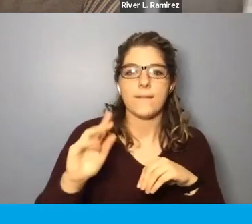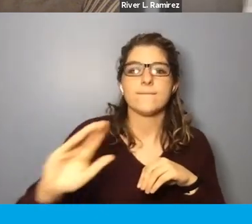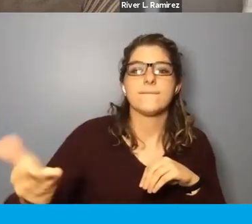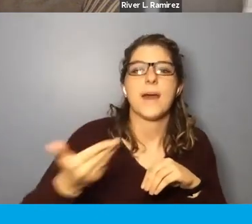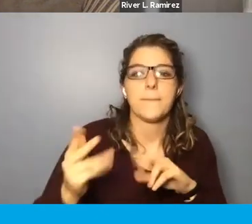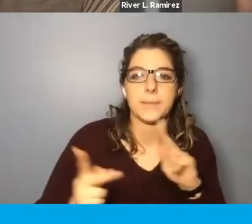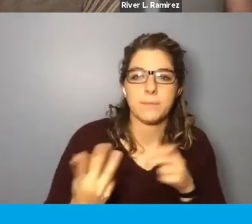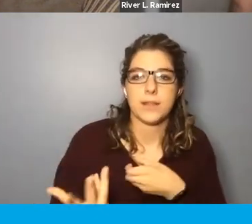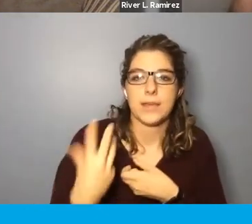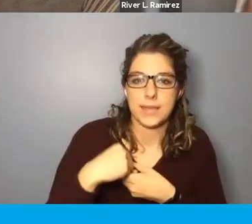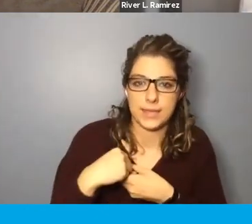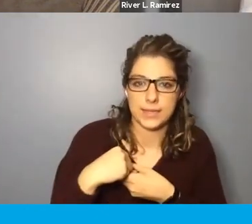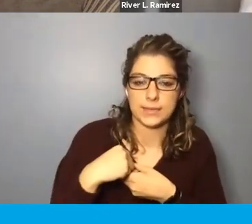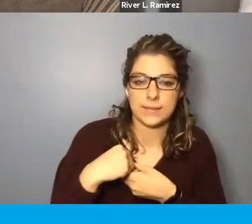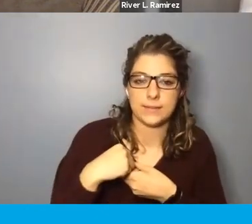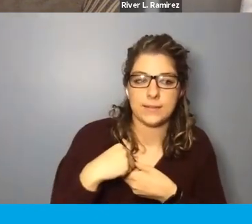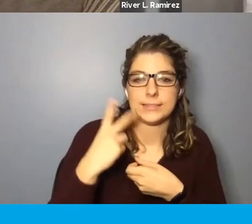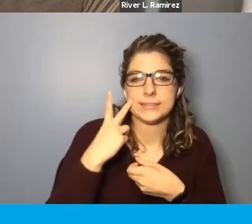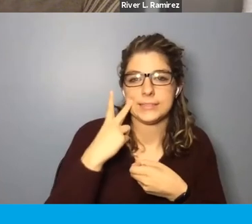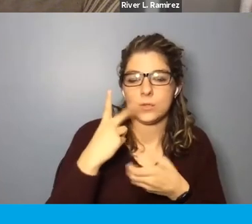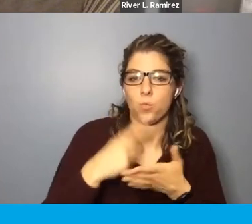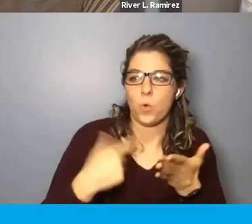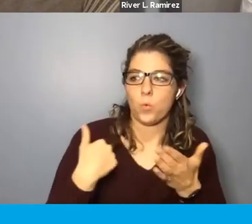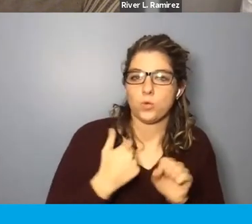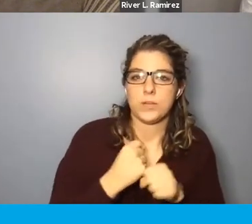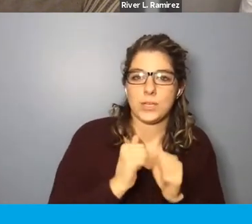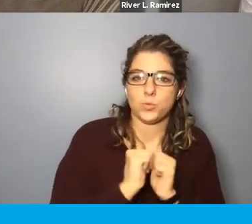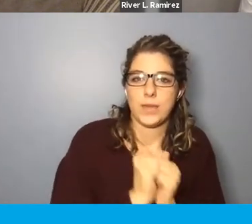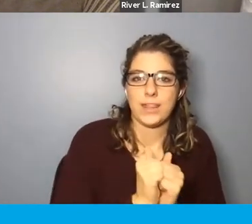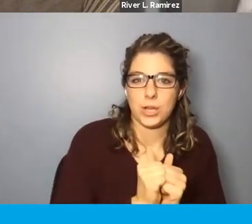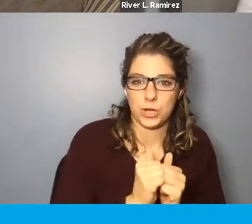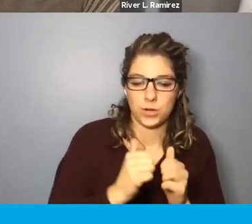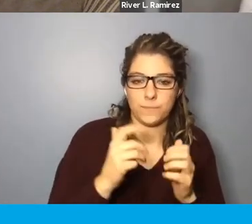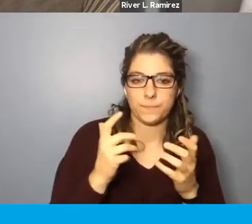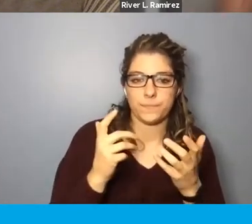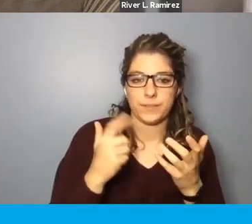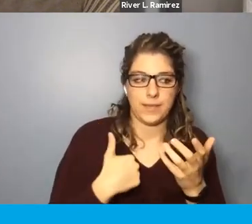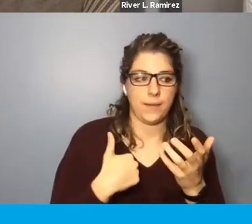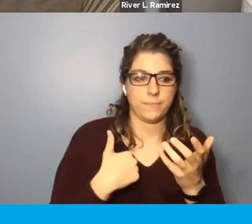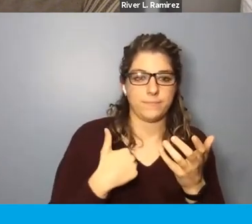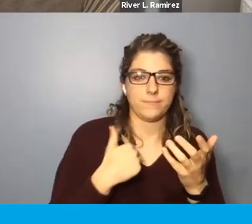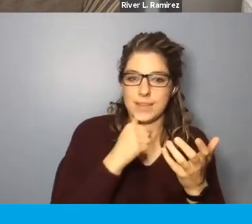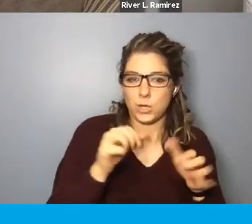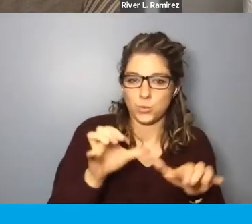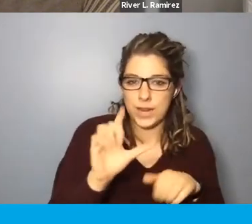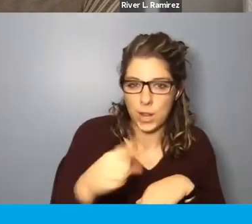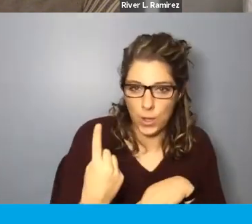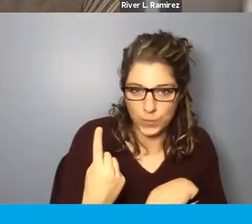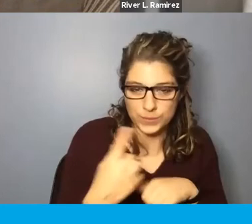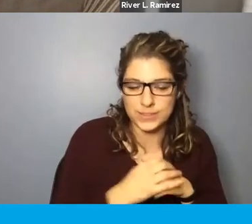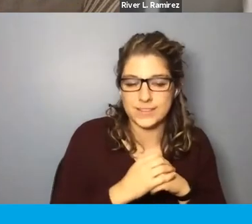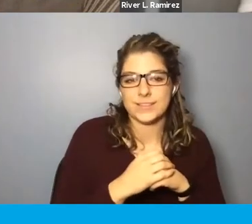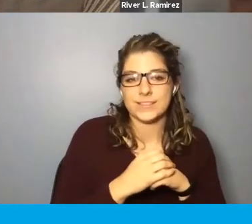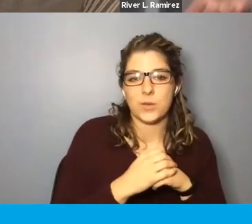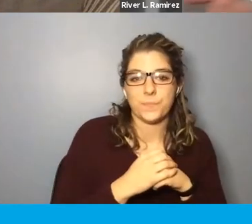people in and see what we create together, because I'm not doing this alone, you know?